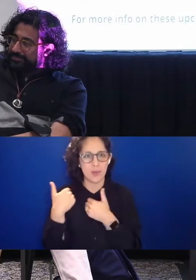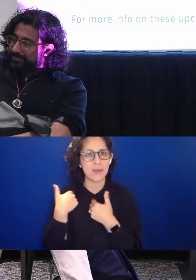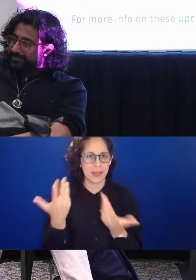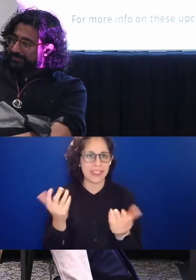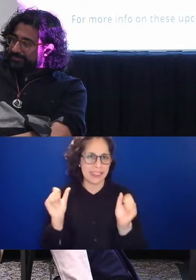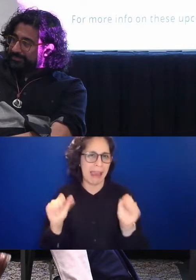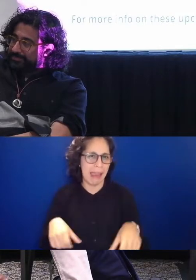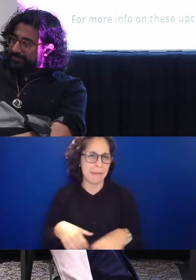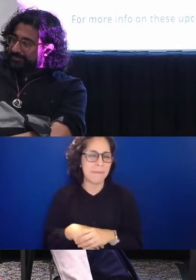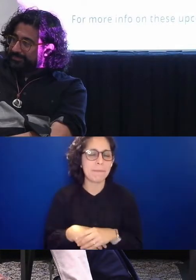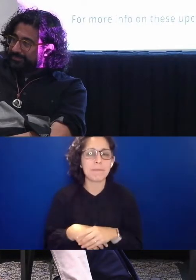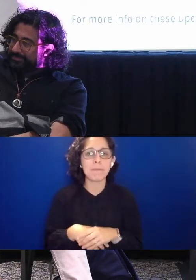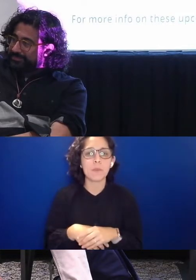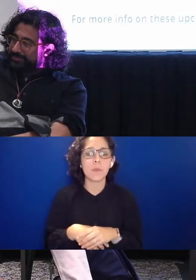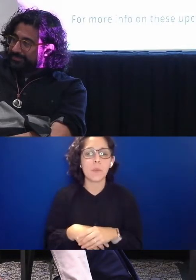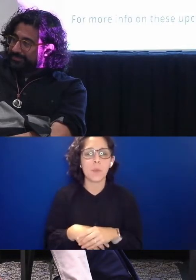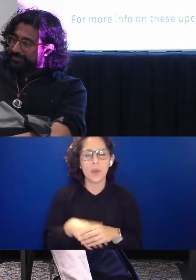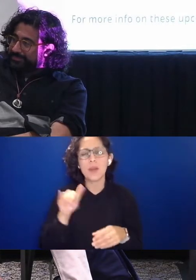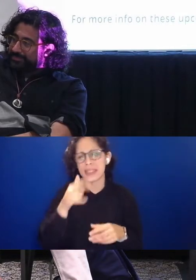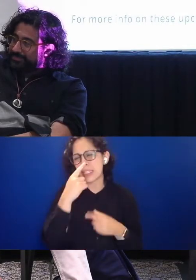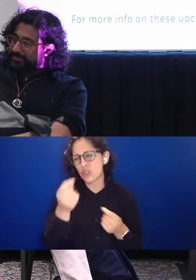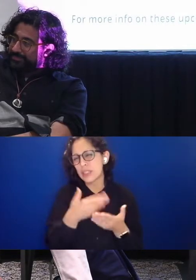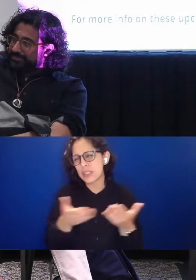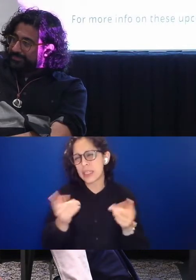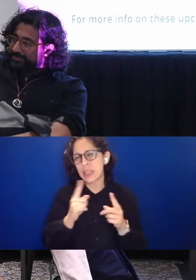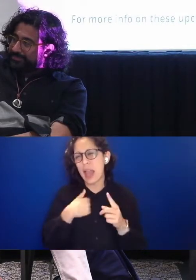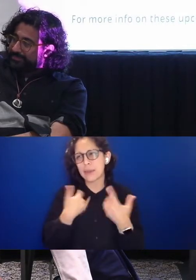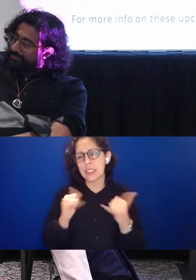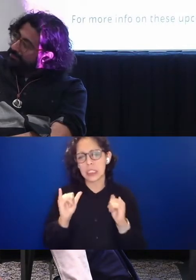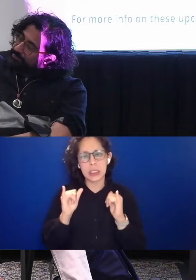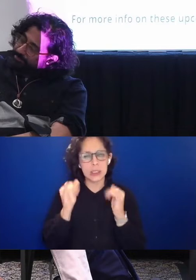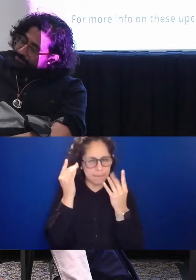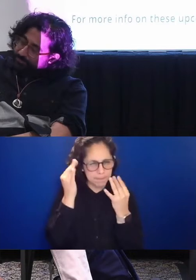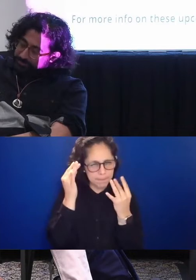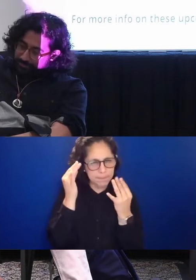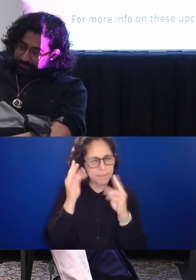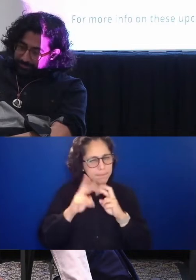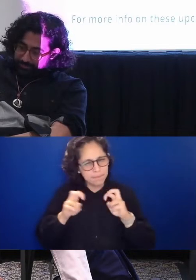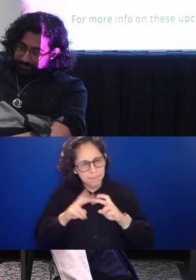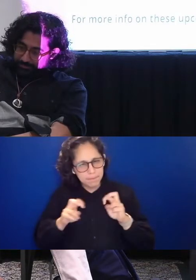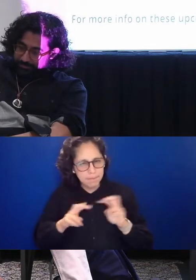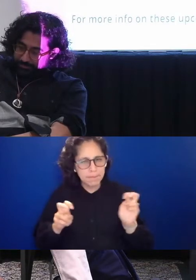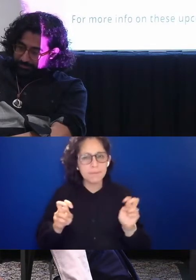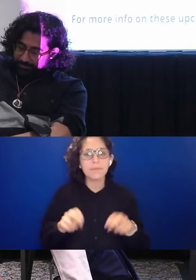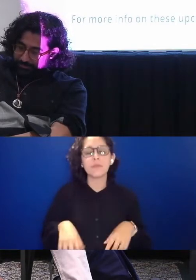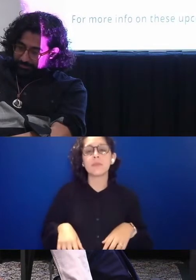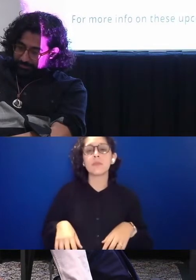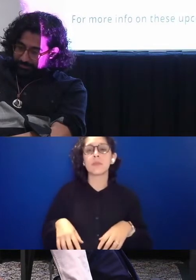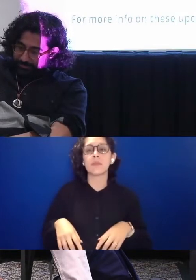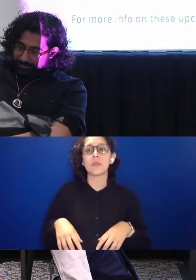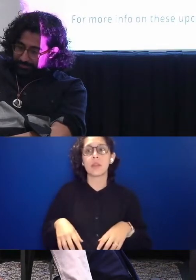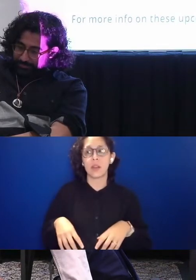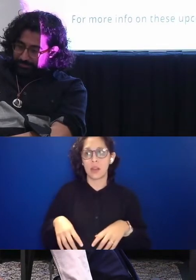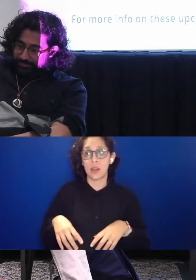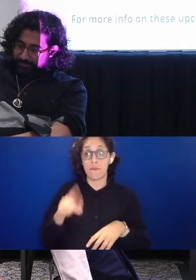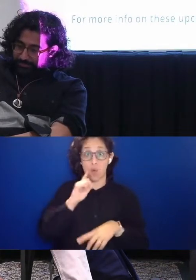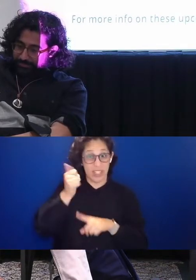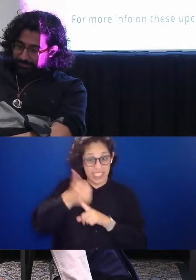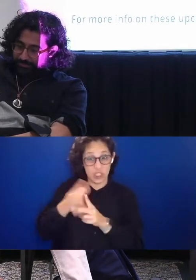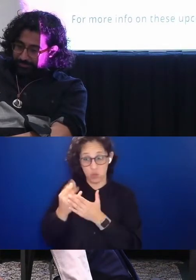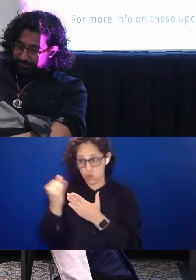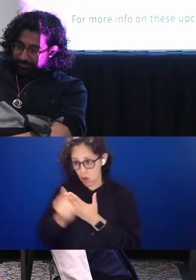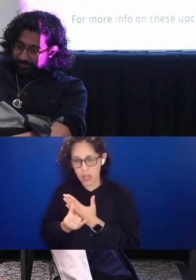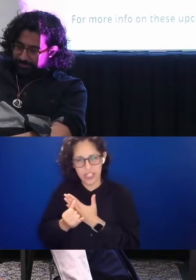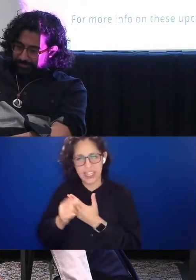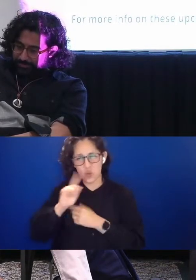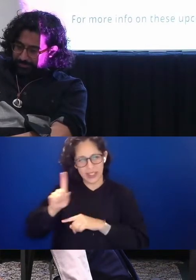So that's an interesting thing that I feel like I've been wrestling with. And it's been different project to project, how much I've kept and how much I've